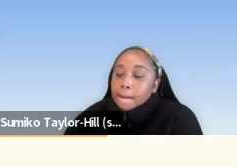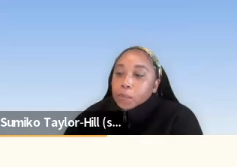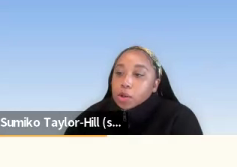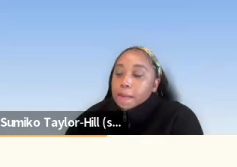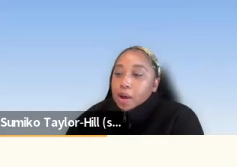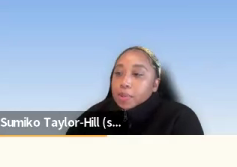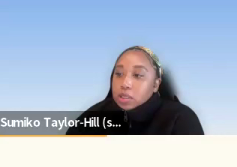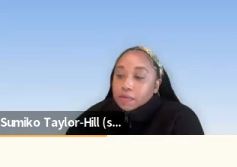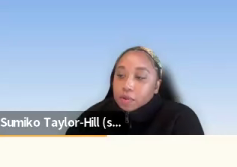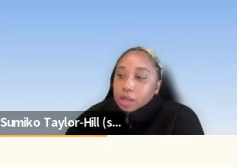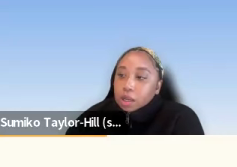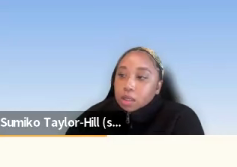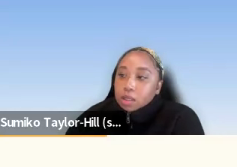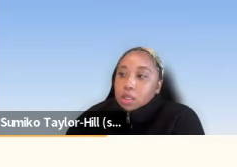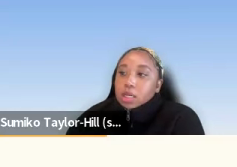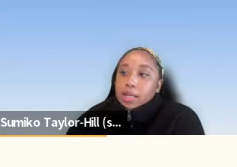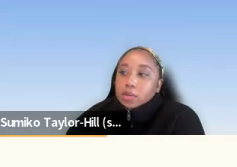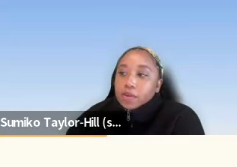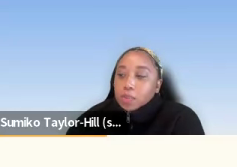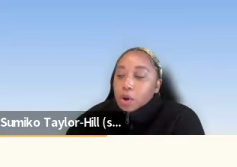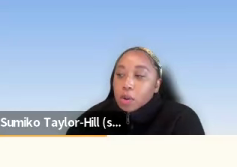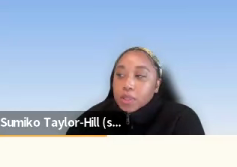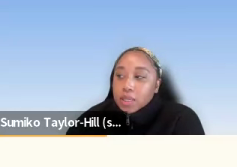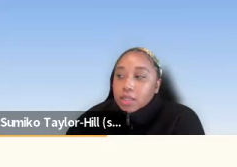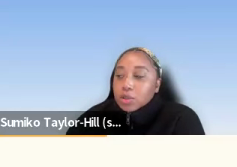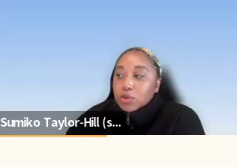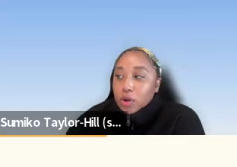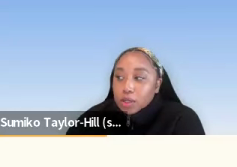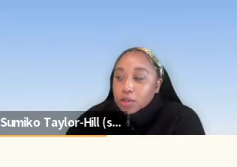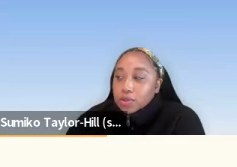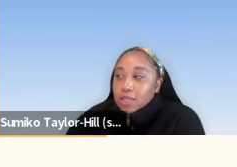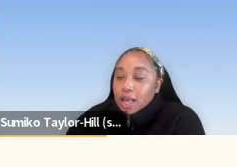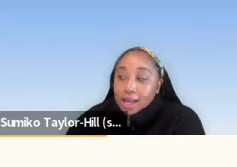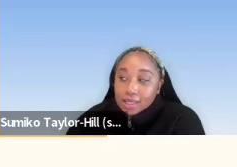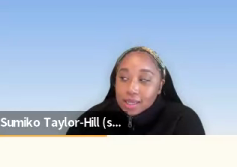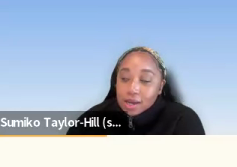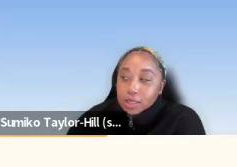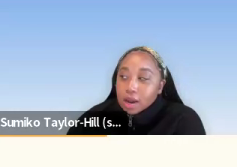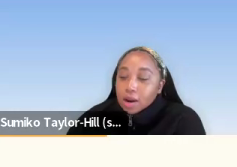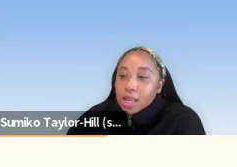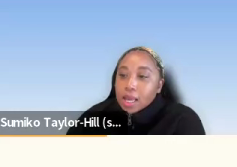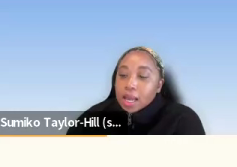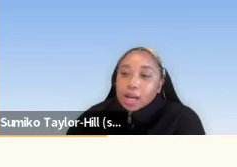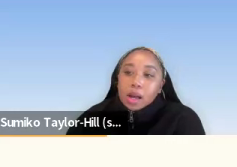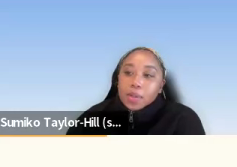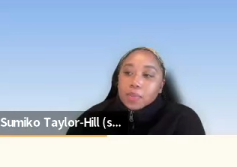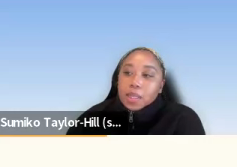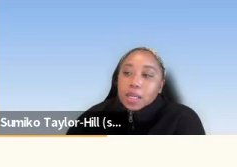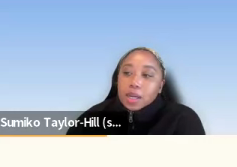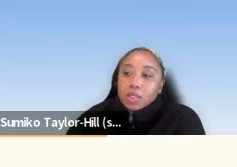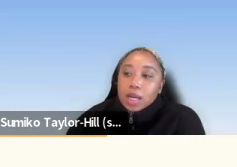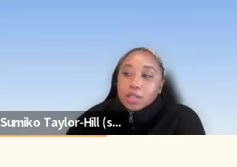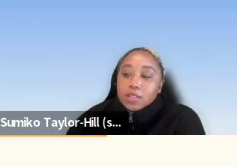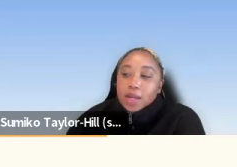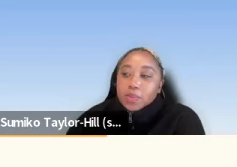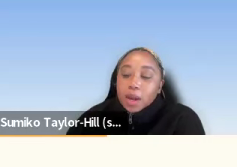question, we know that public suffering, such as visible homelessness, drug use, access to healthcare, and economic